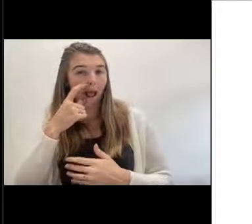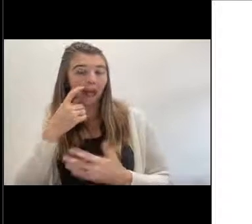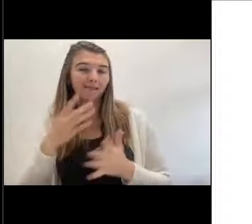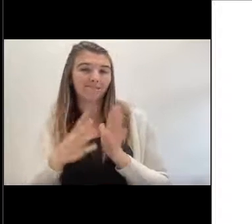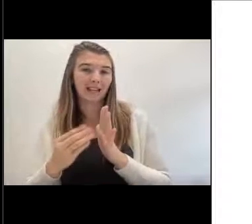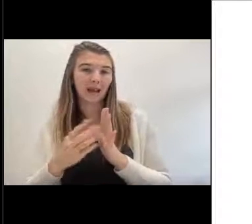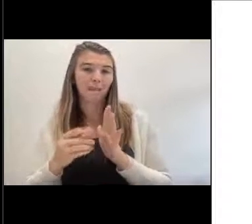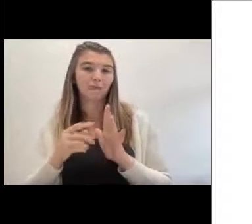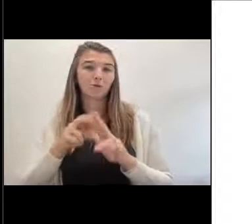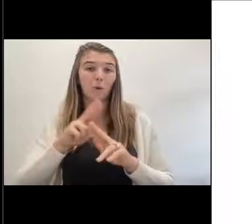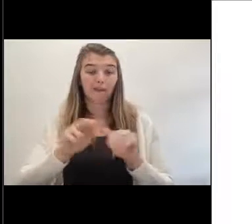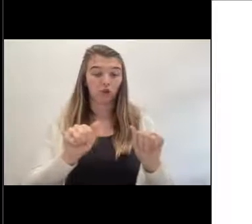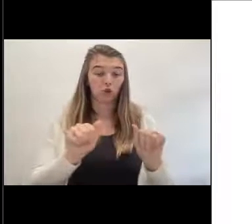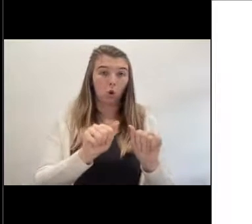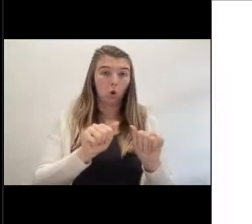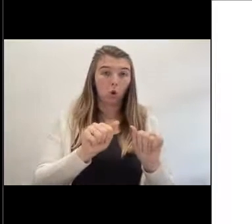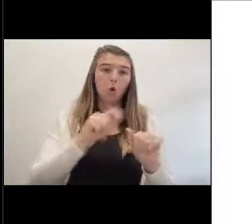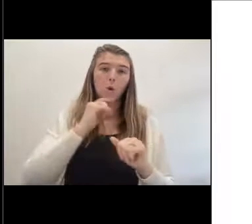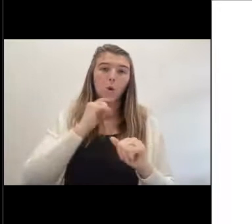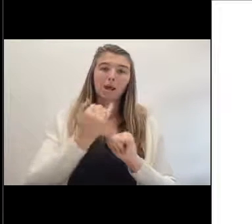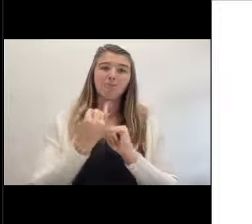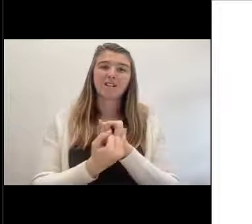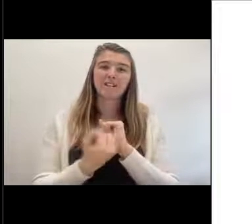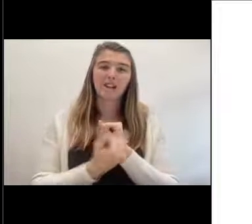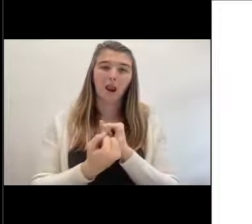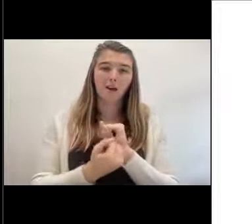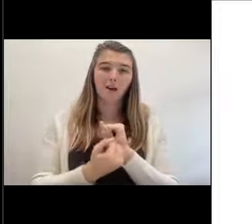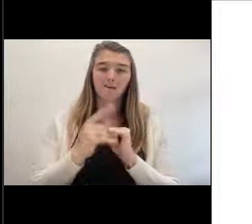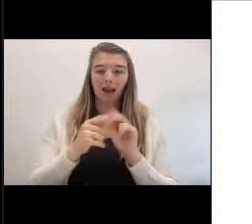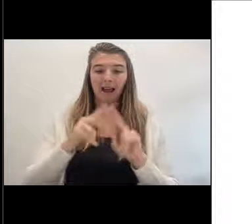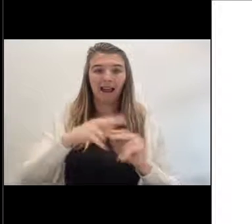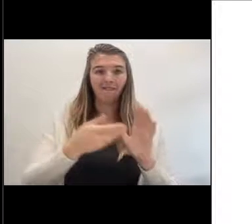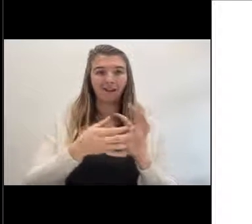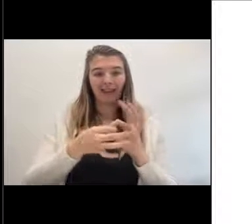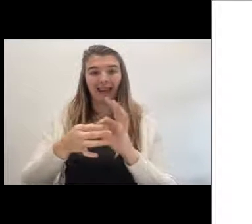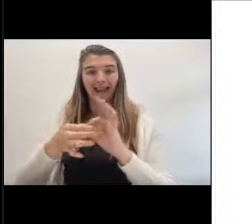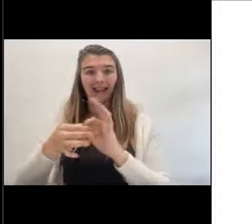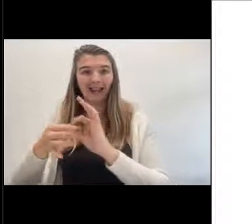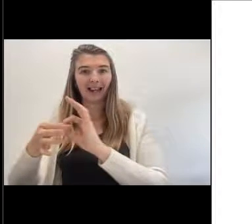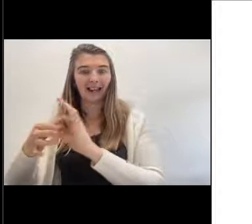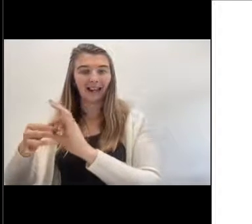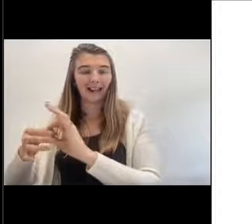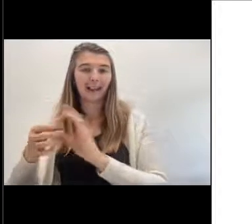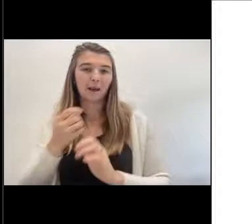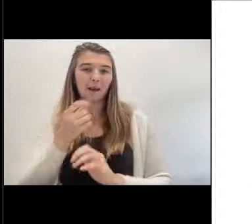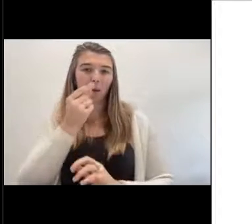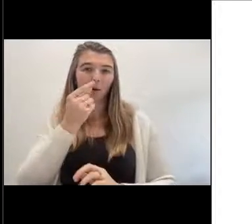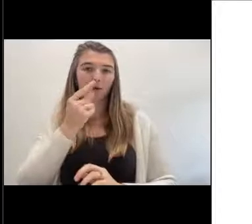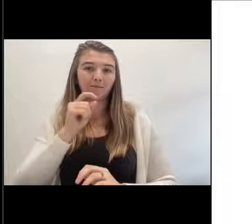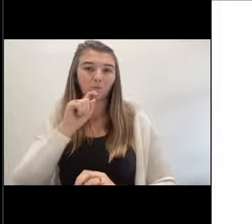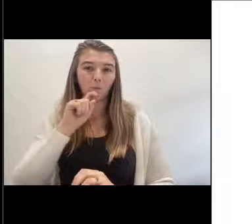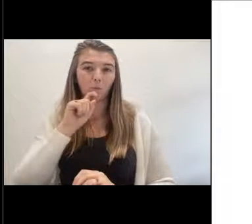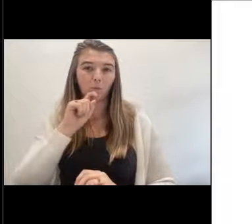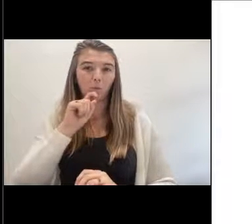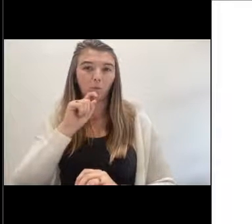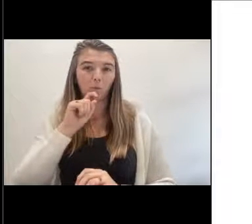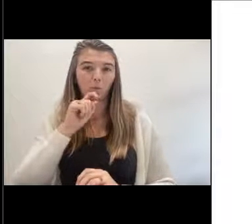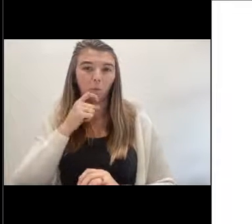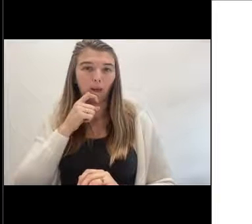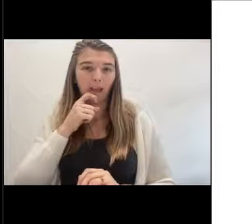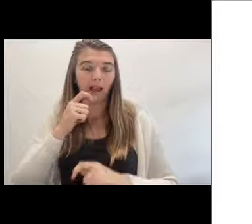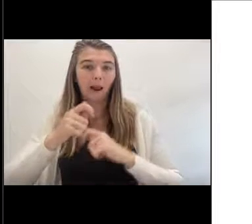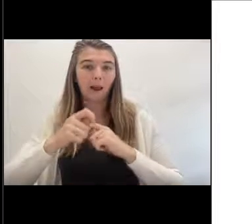brittle polymer when you extract it out of the bacteria. And if you have more of medium chain length hydroxyalkanoic acids as